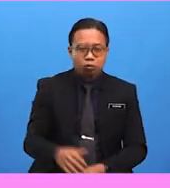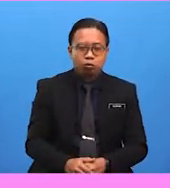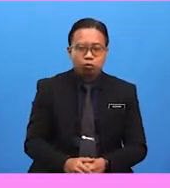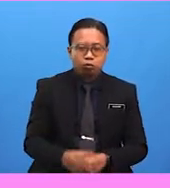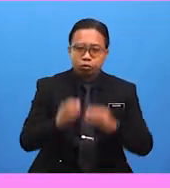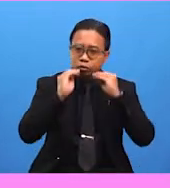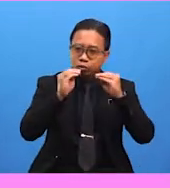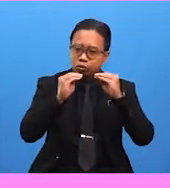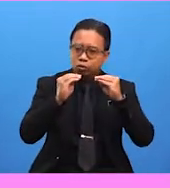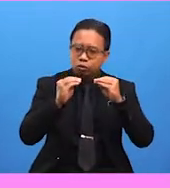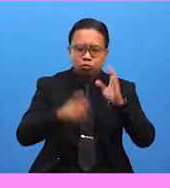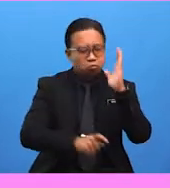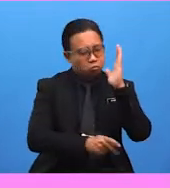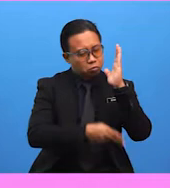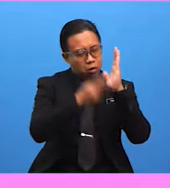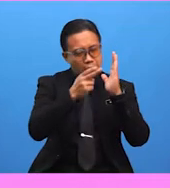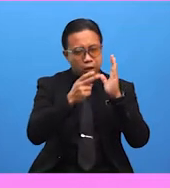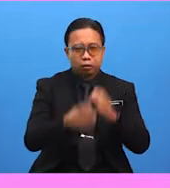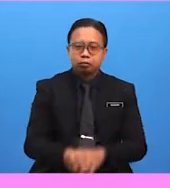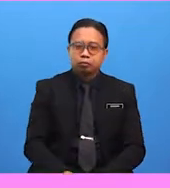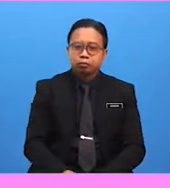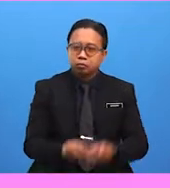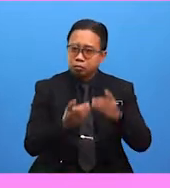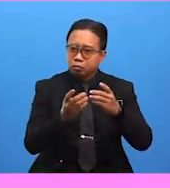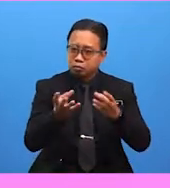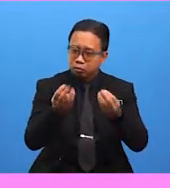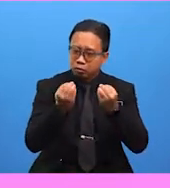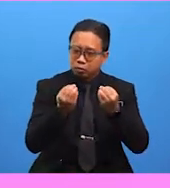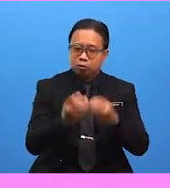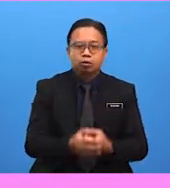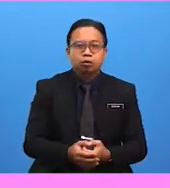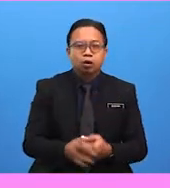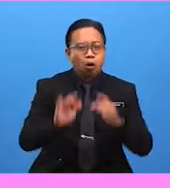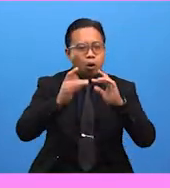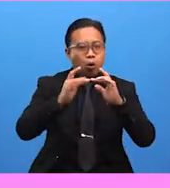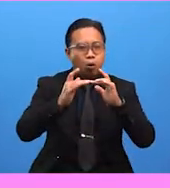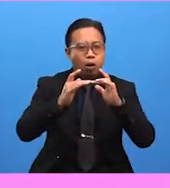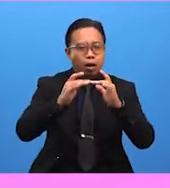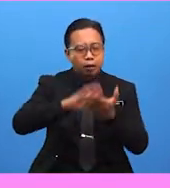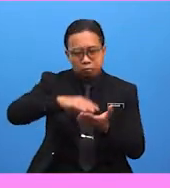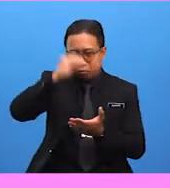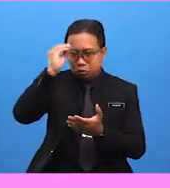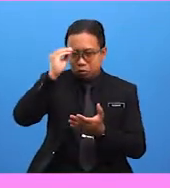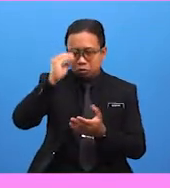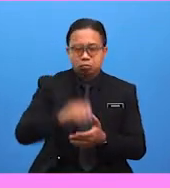high demand, online education is gaining popularity.